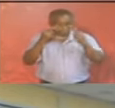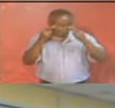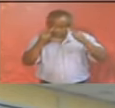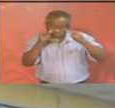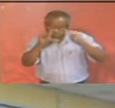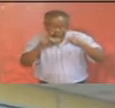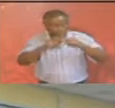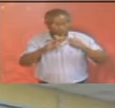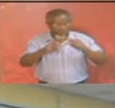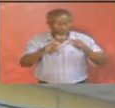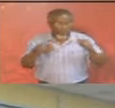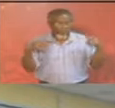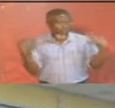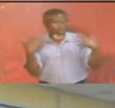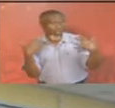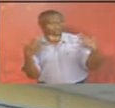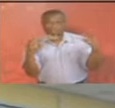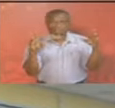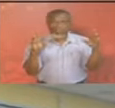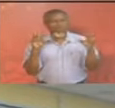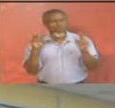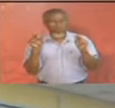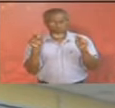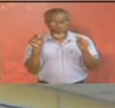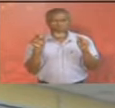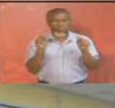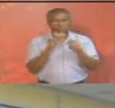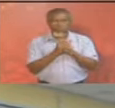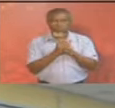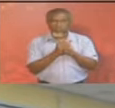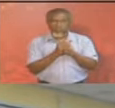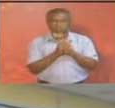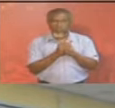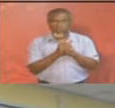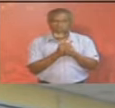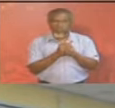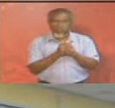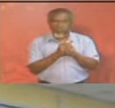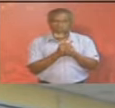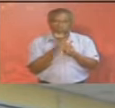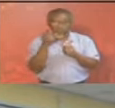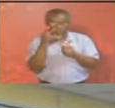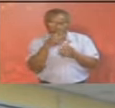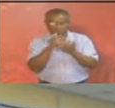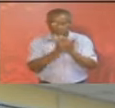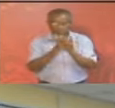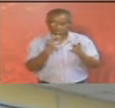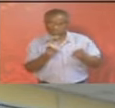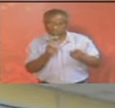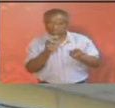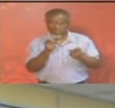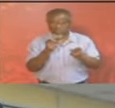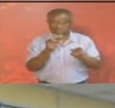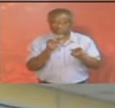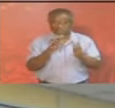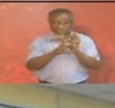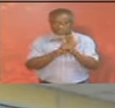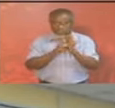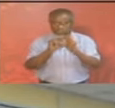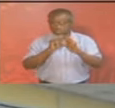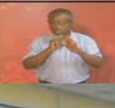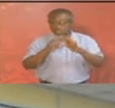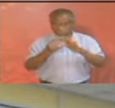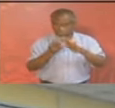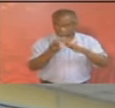that the time that we should panic is if you're seeing cases getting into the hundreds or the thousands. He used Jamaica as an example. And I